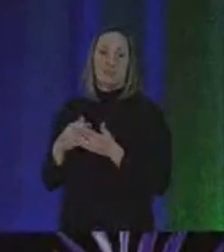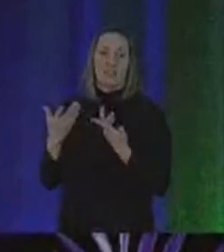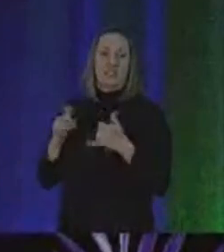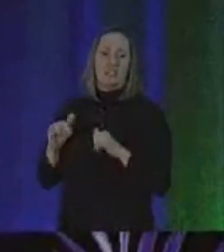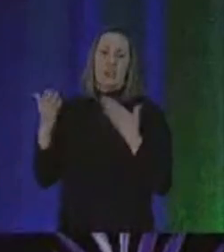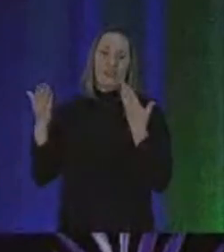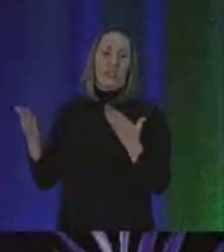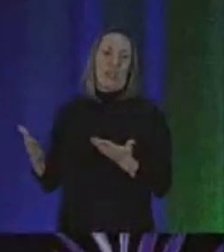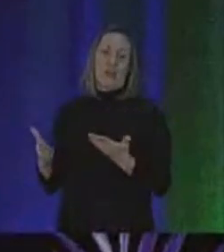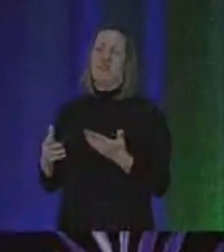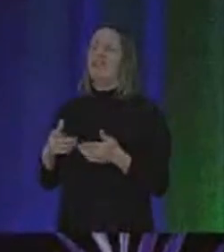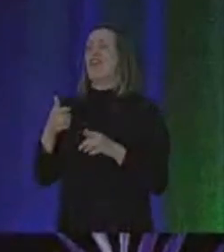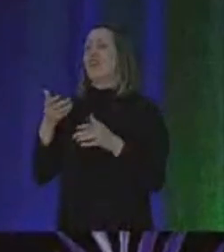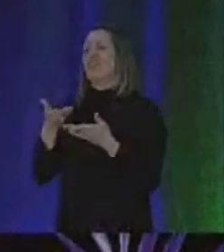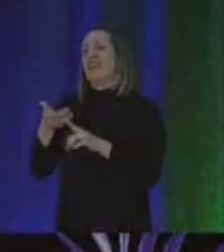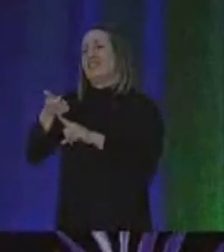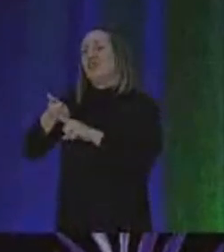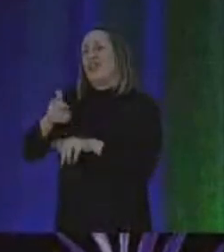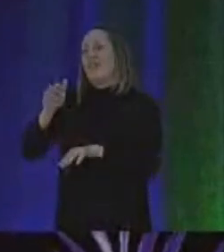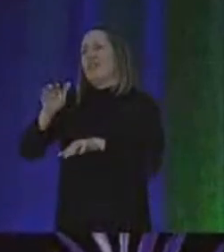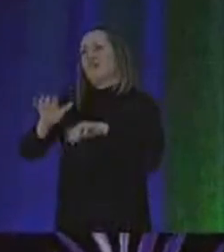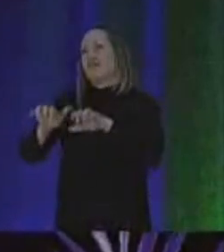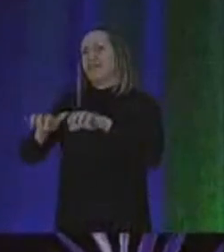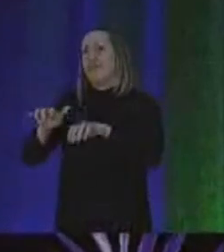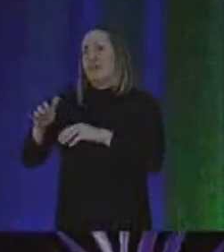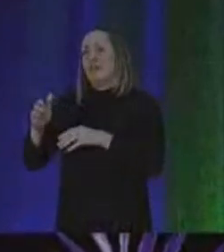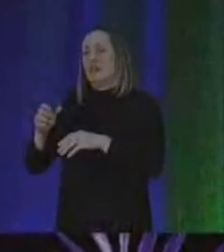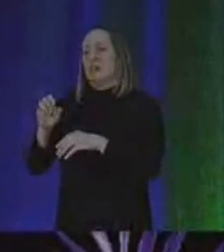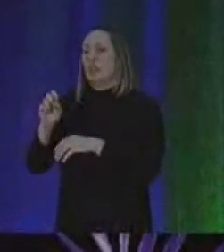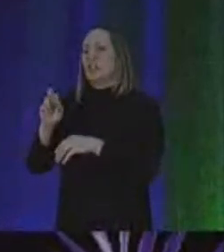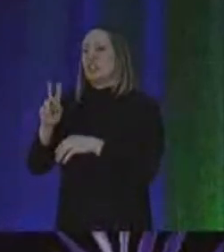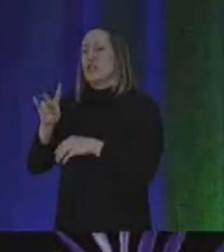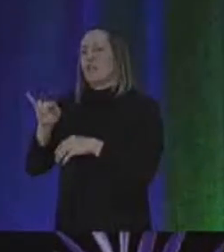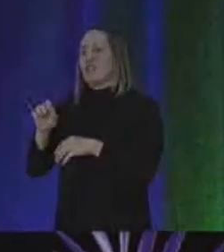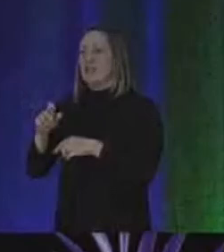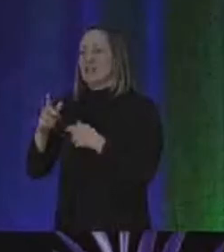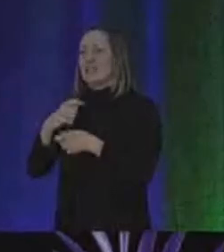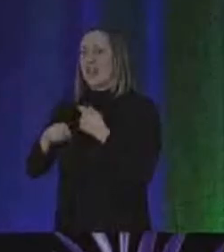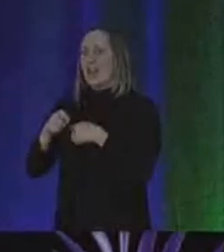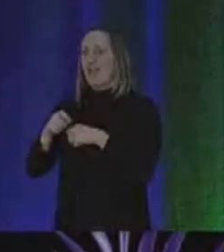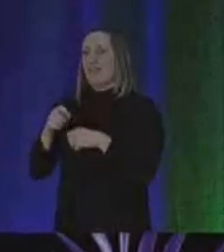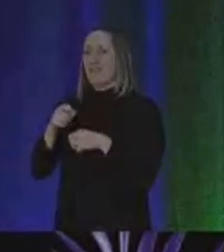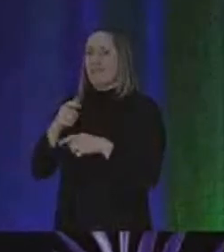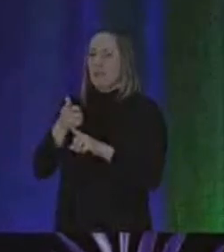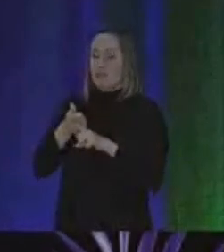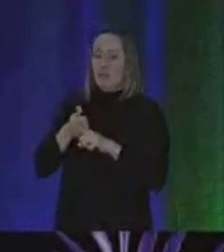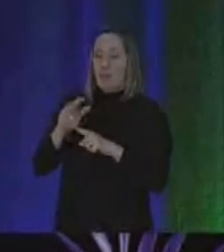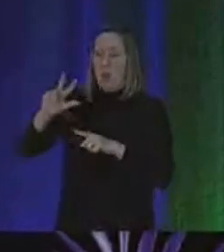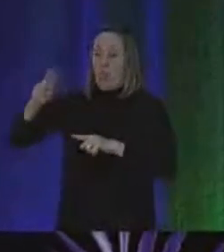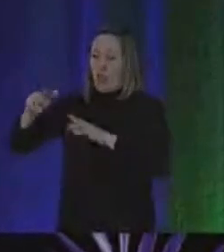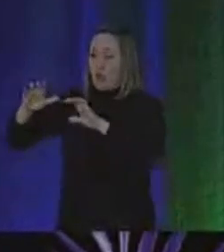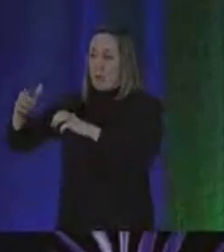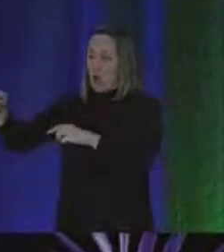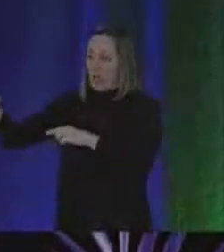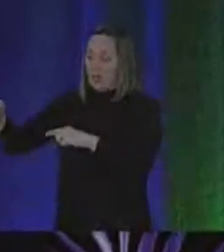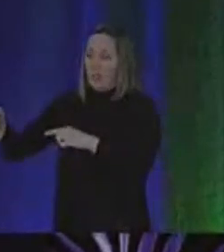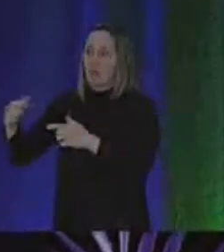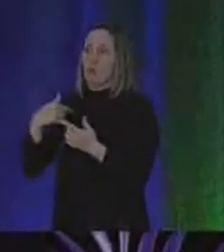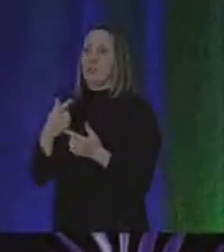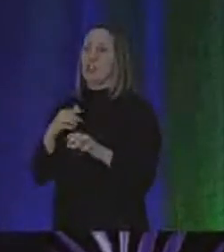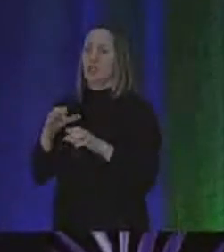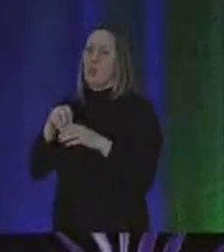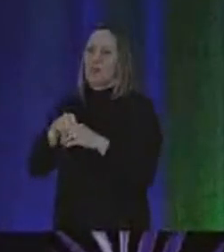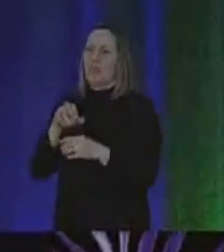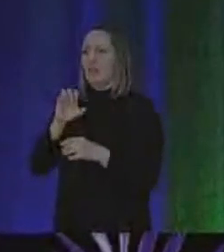services that we have to put together. Instead of having them manually stitched from a bunch of third-party providers, we just do it within the